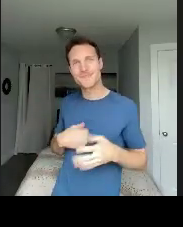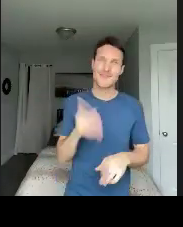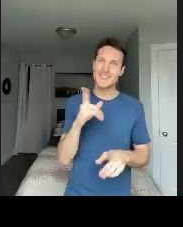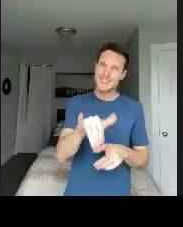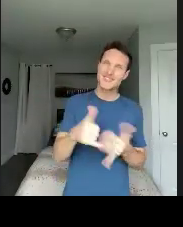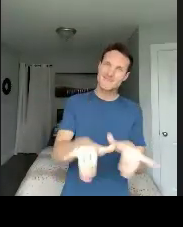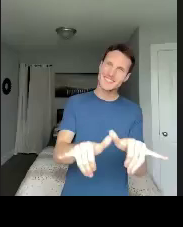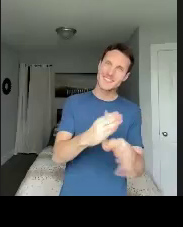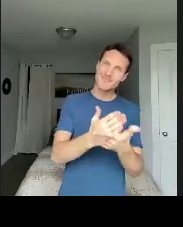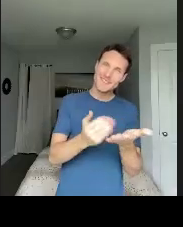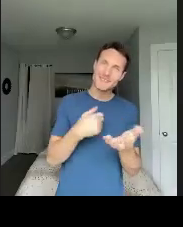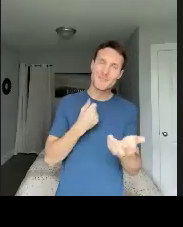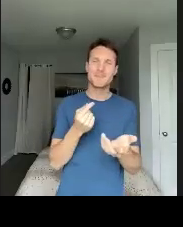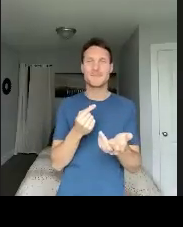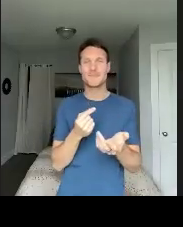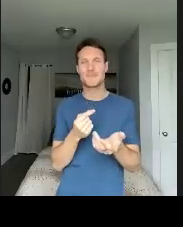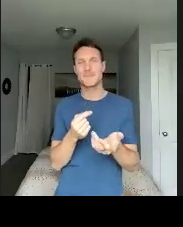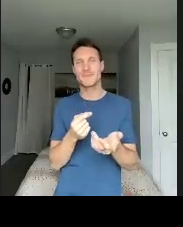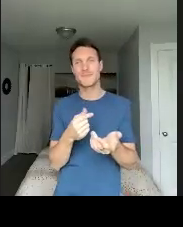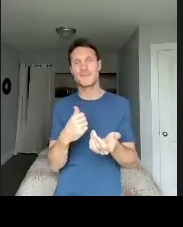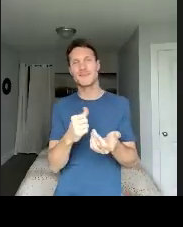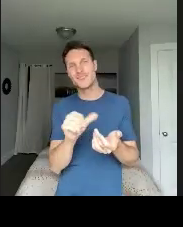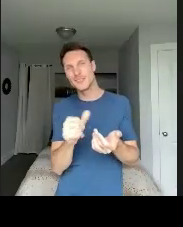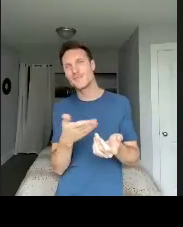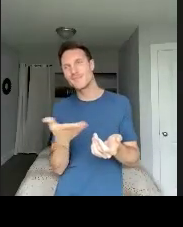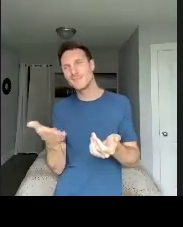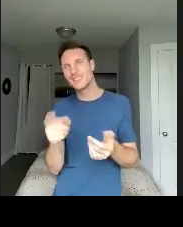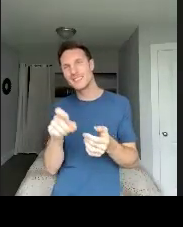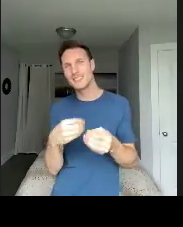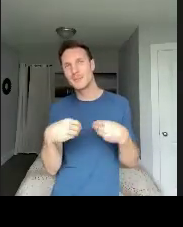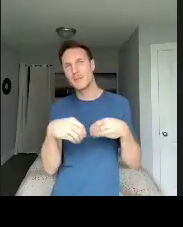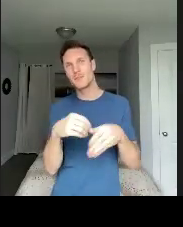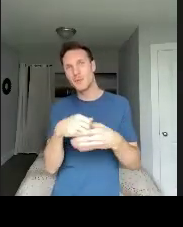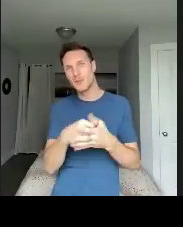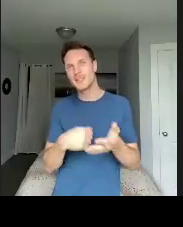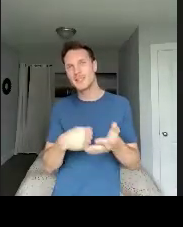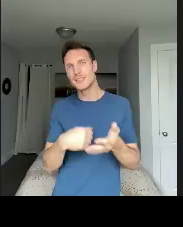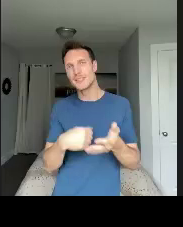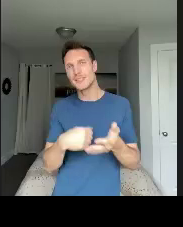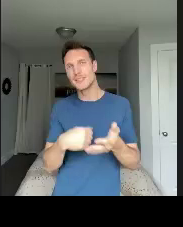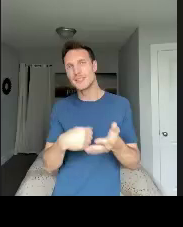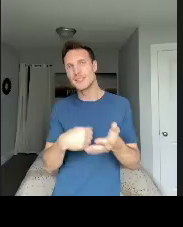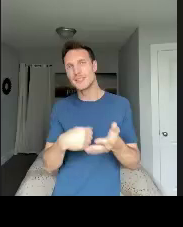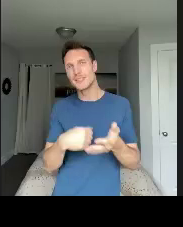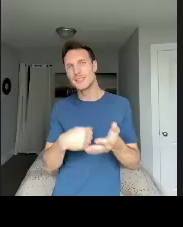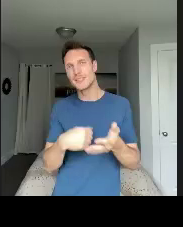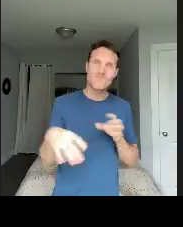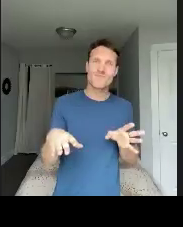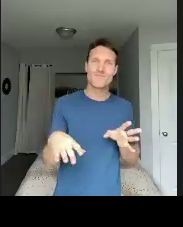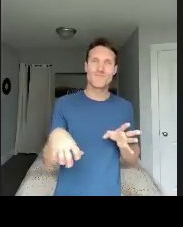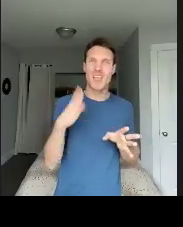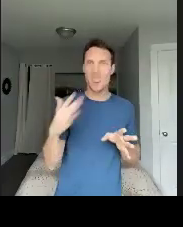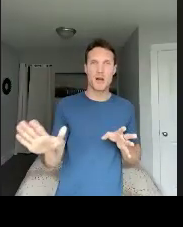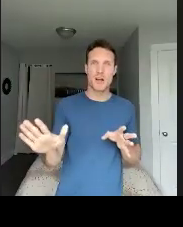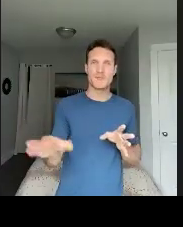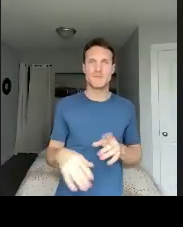implementation activities around how we triage complaints and those sorts of things. So we hope to kind of continue to iron